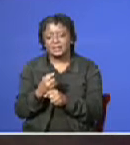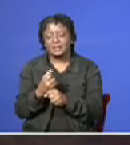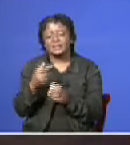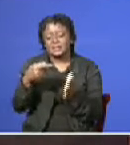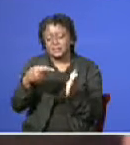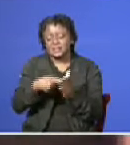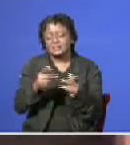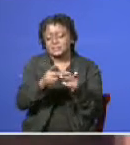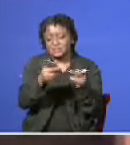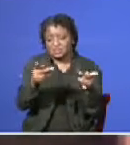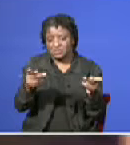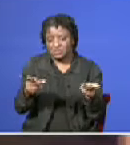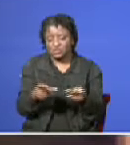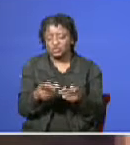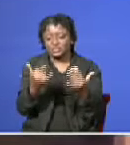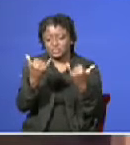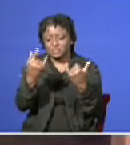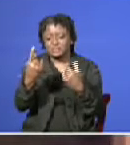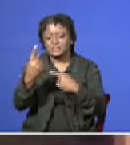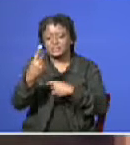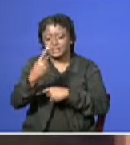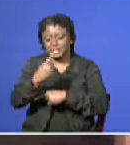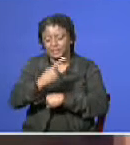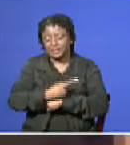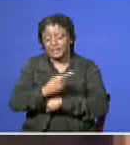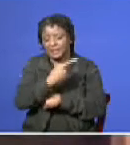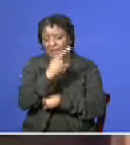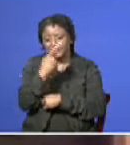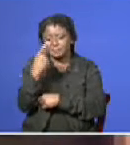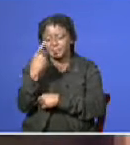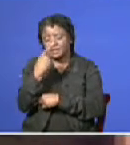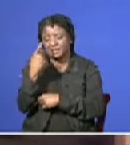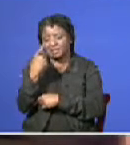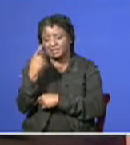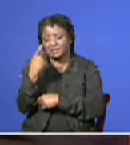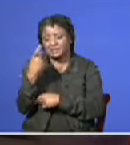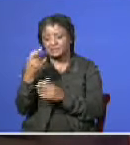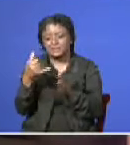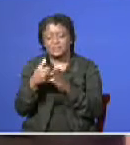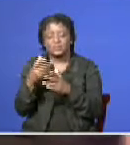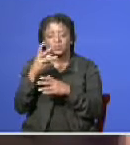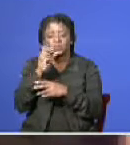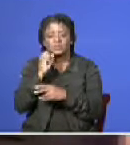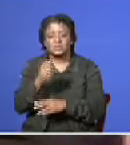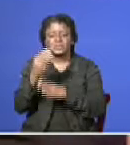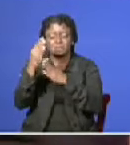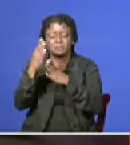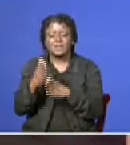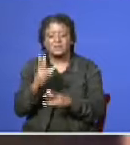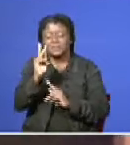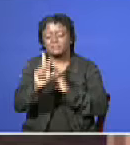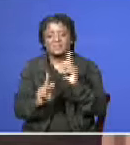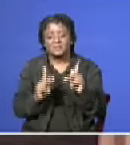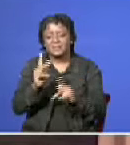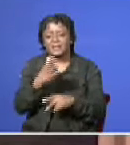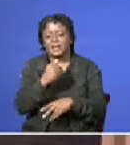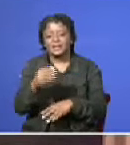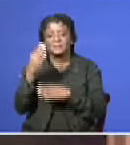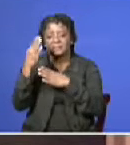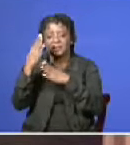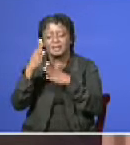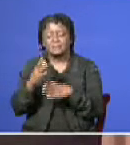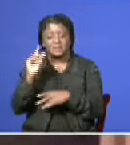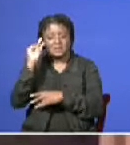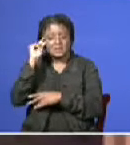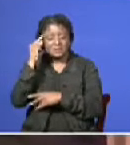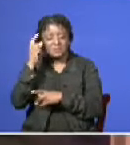obtaining this position today, because it was the Bahamian people and Bahamian government that